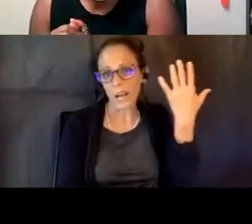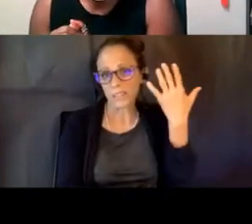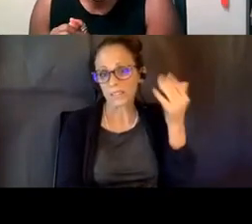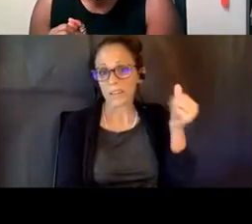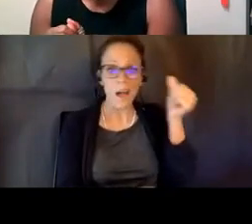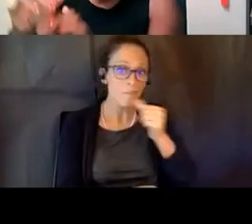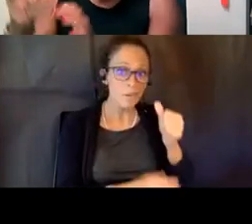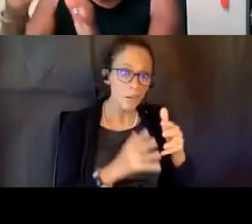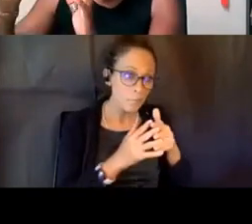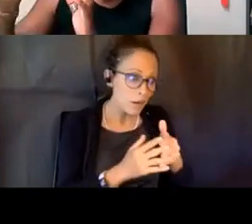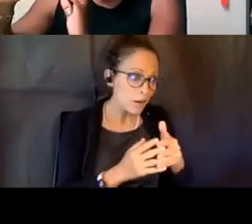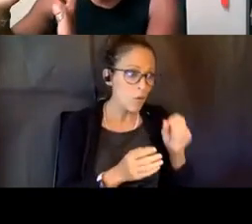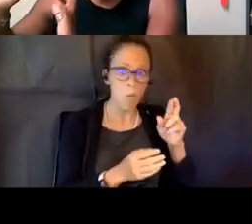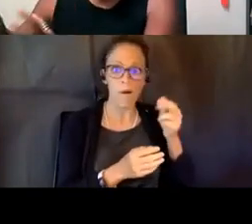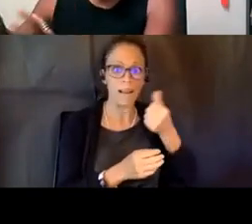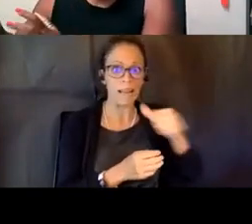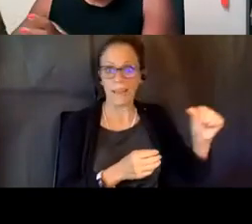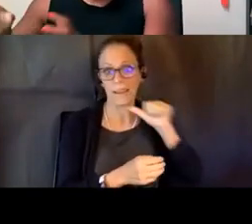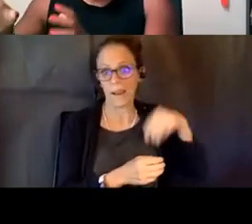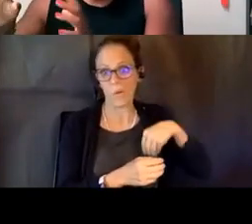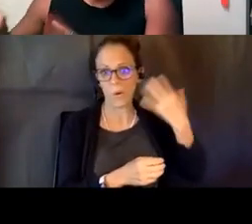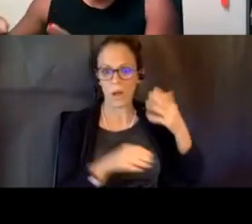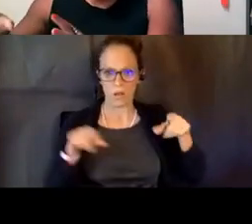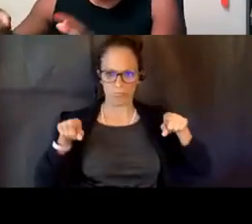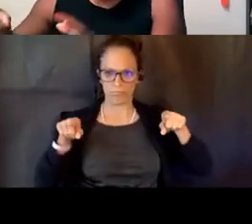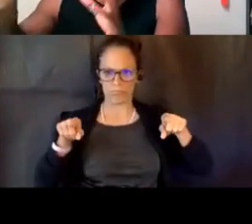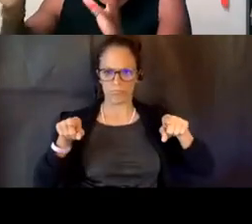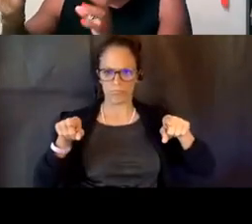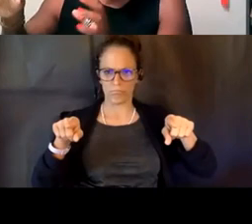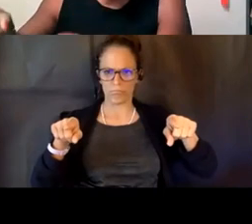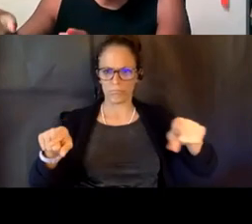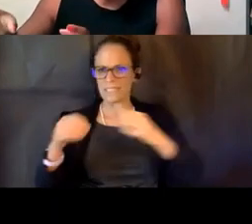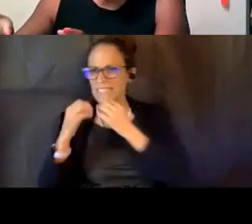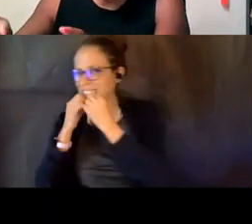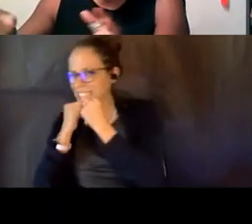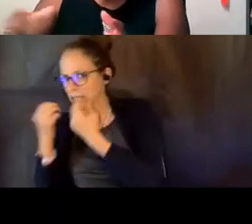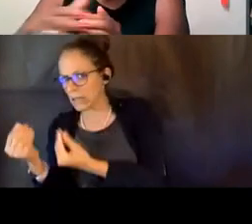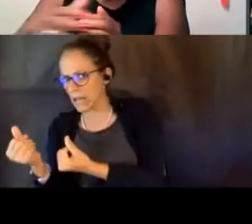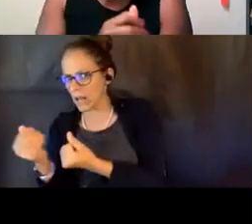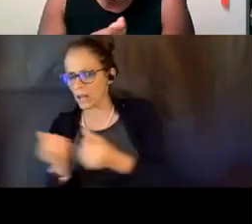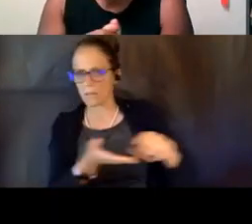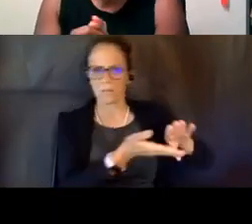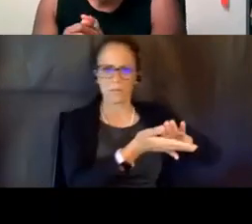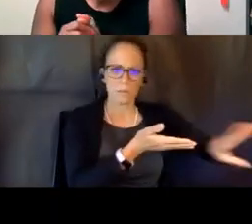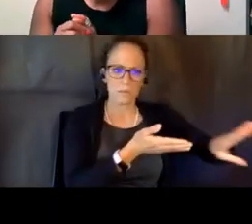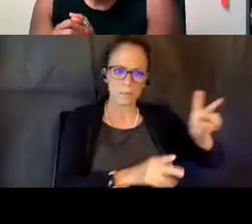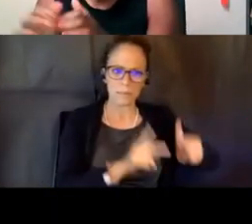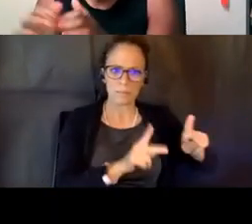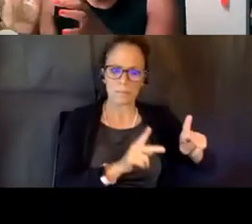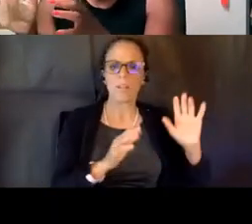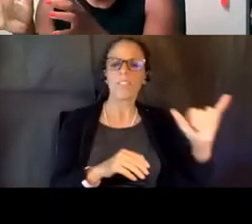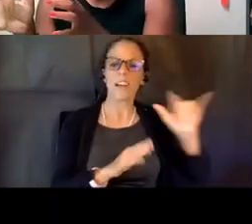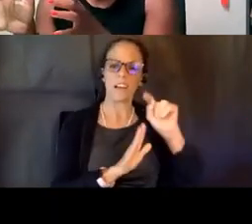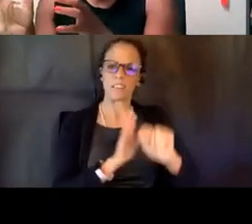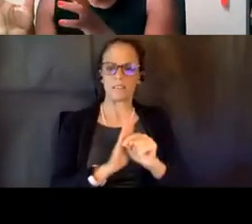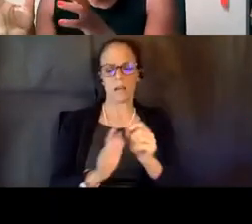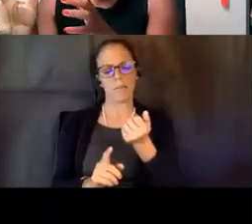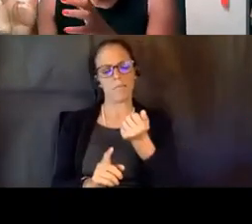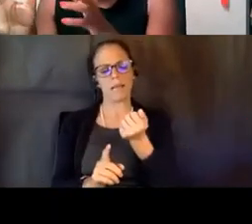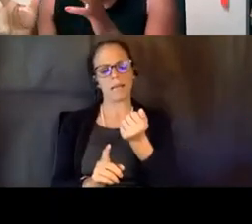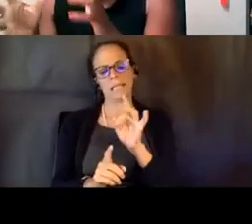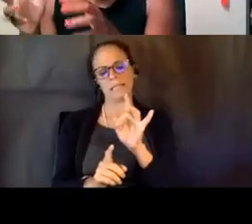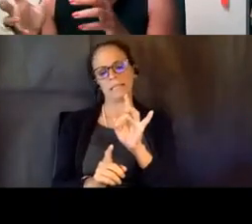same time. And we're talking about late 1800s, early 1900s and on. And then I just